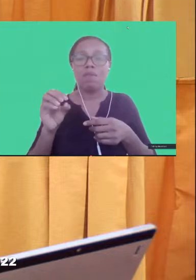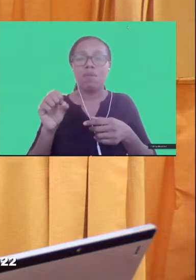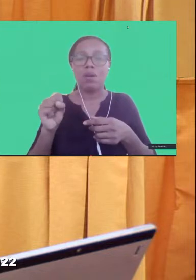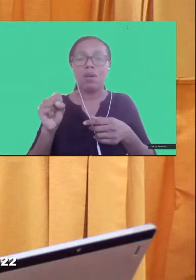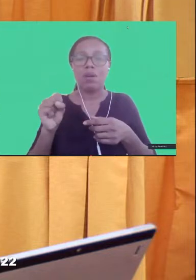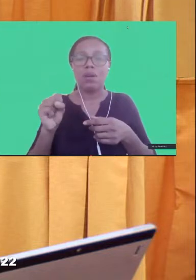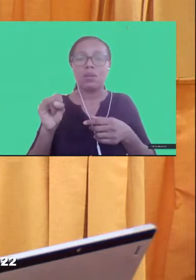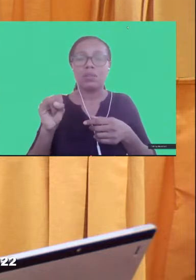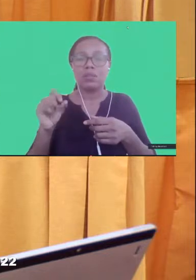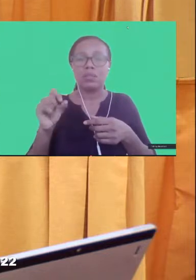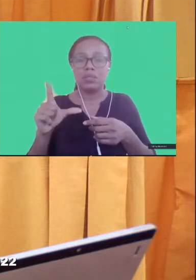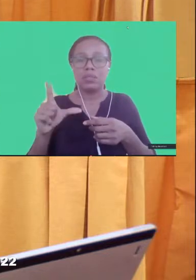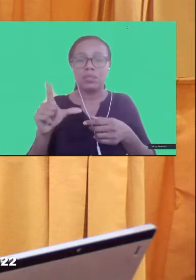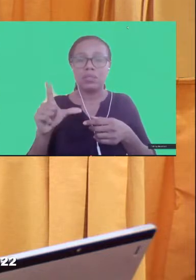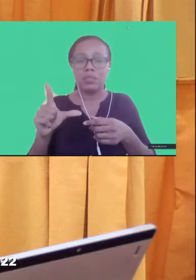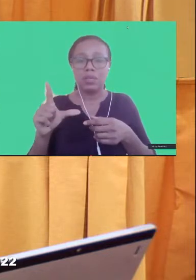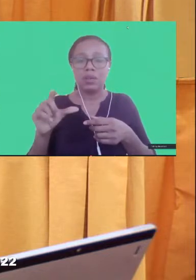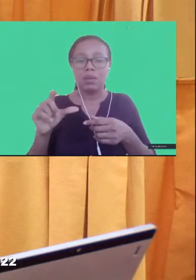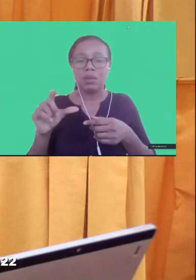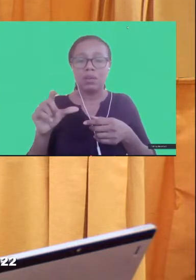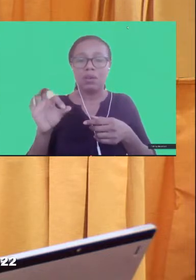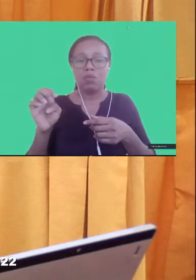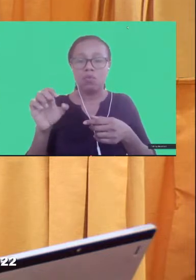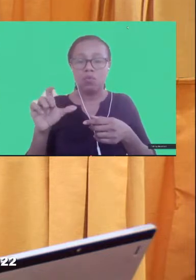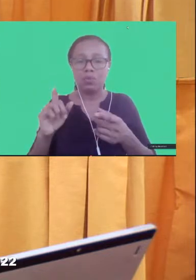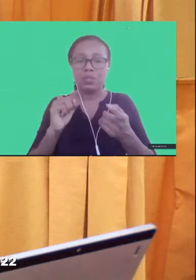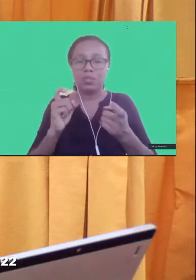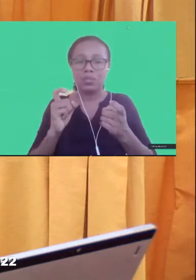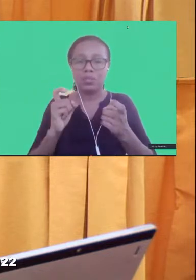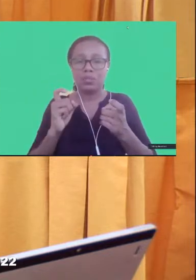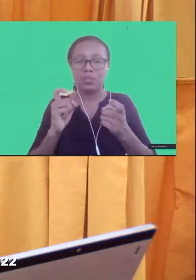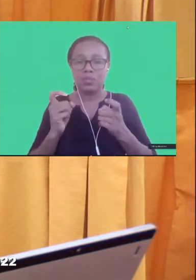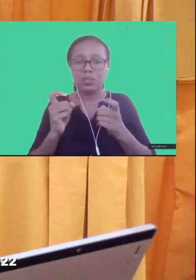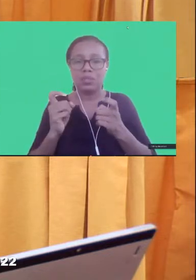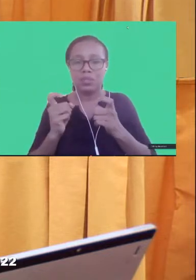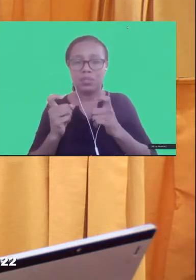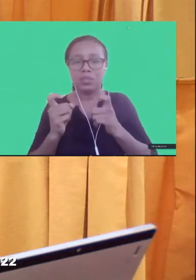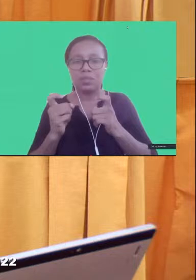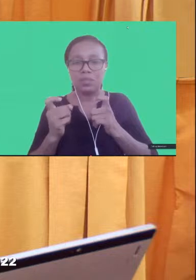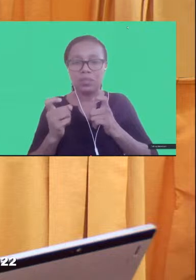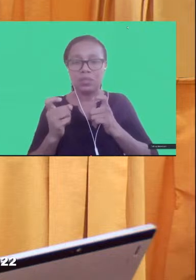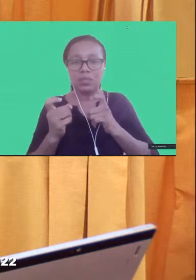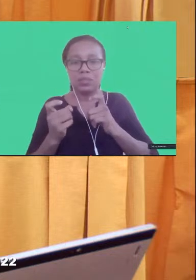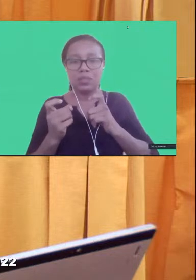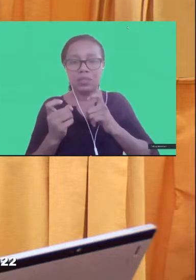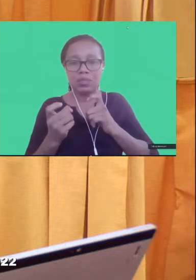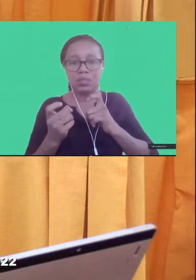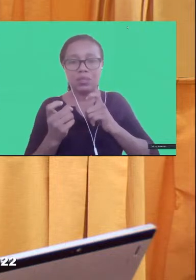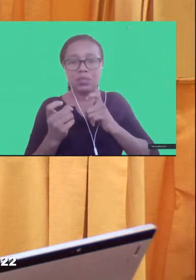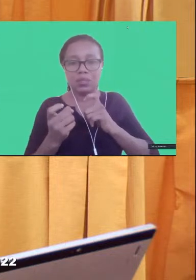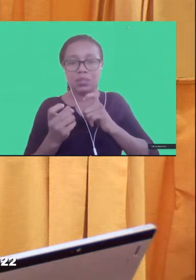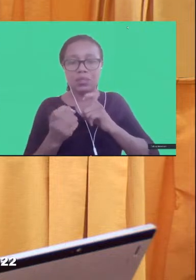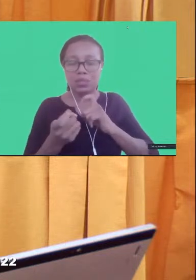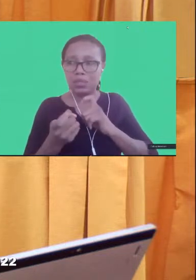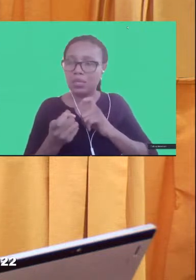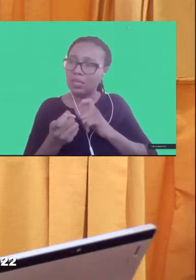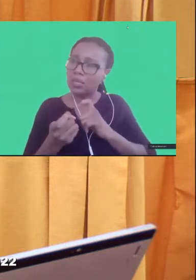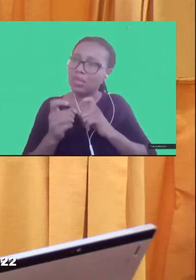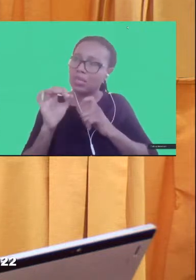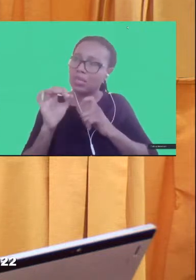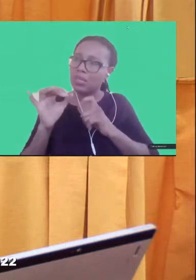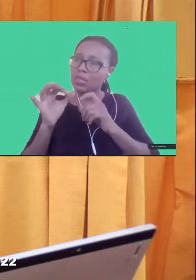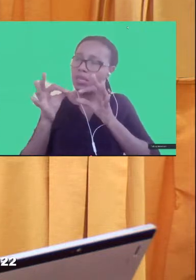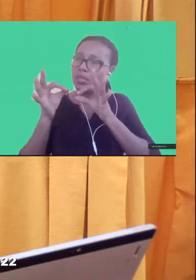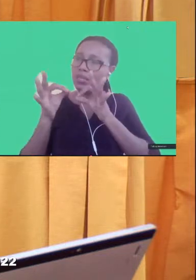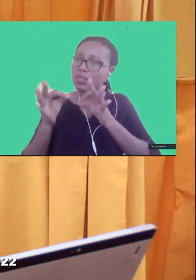renewables, what is the impact of that decision then in terms of government's revenue? So it's this